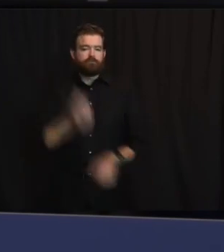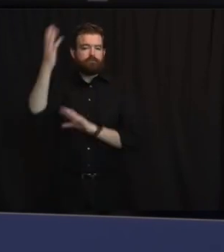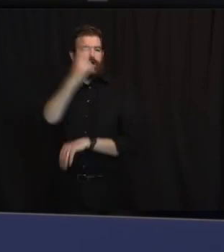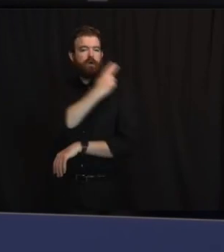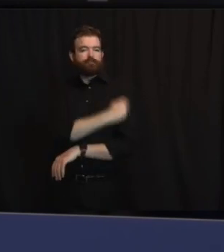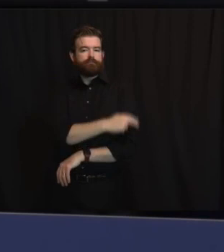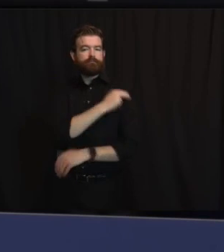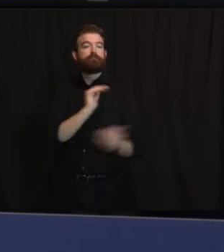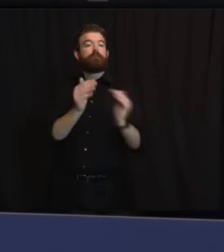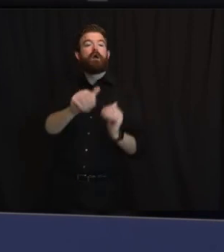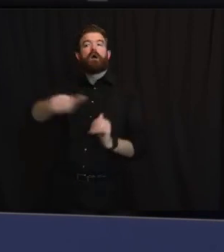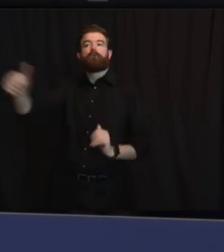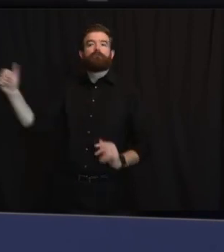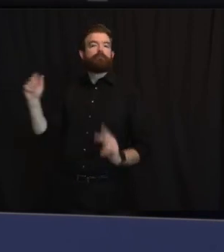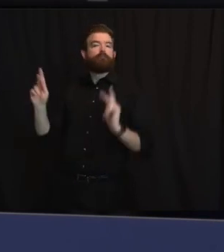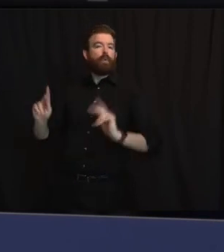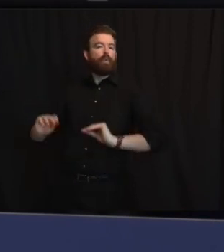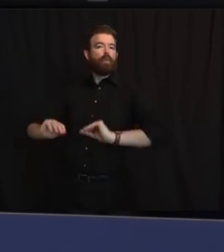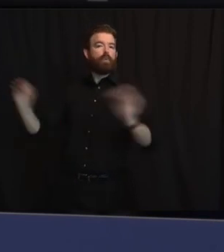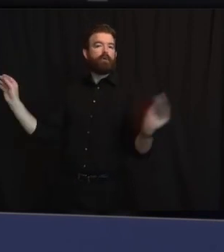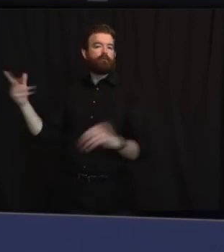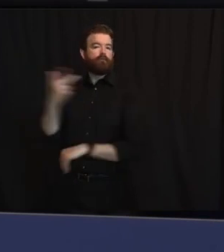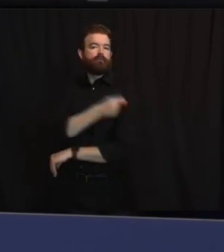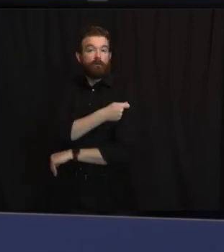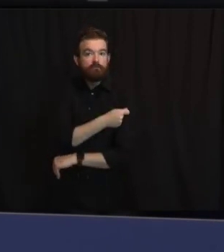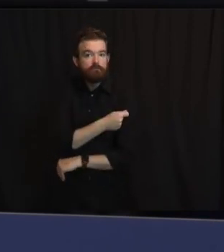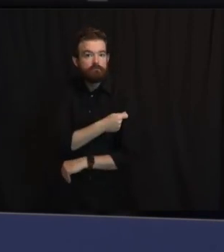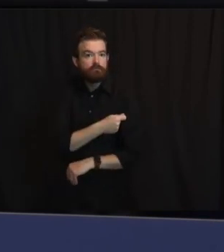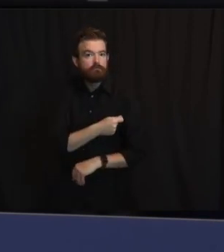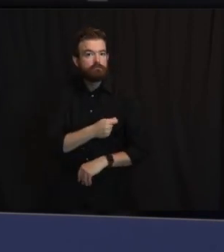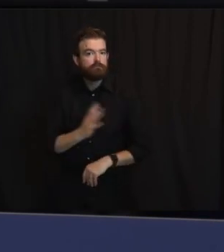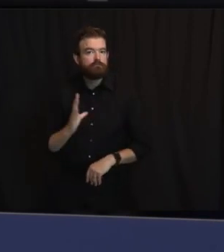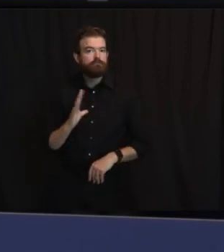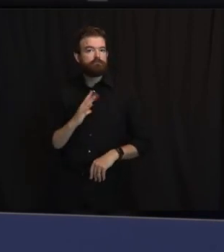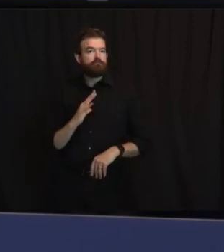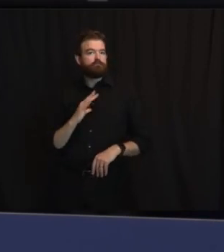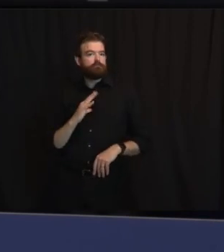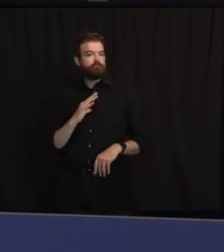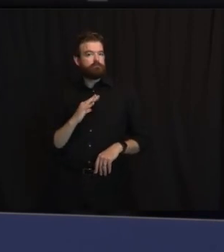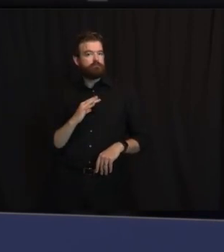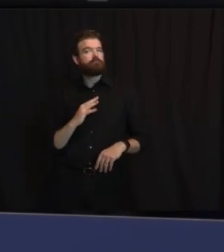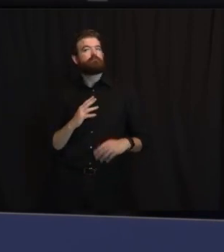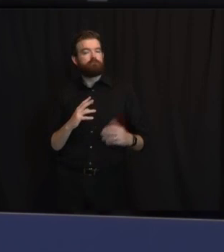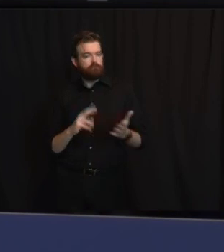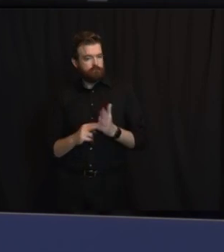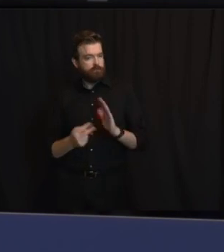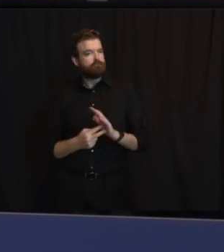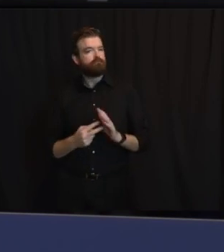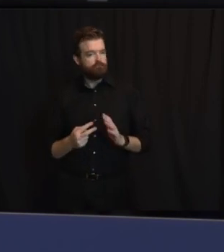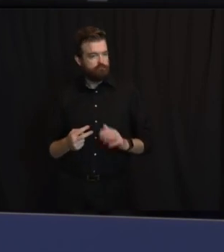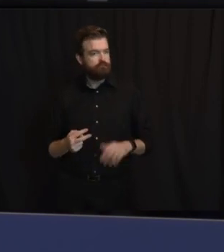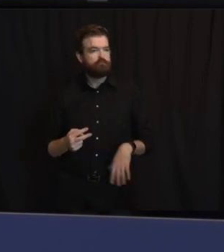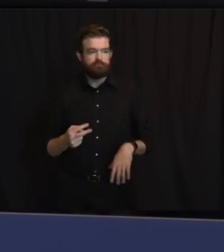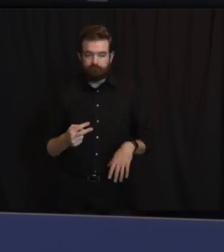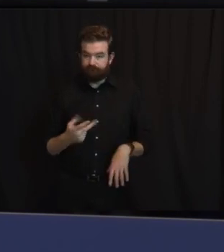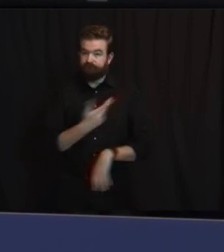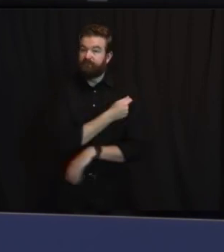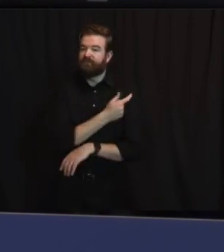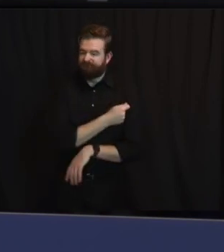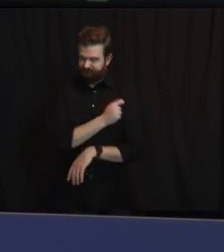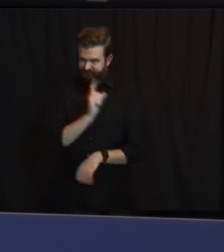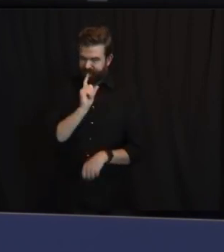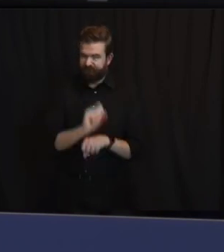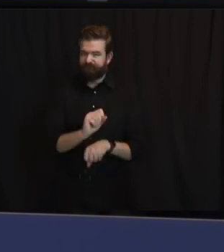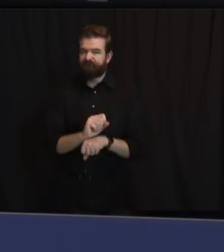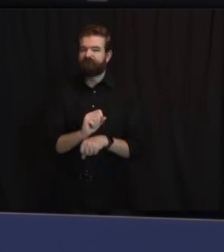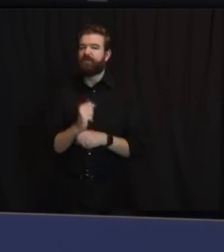vaccinated. The findings provide additional support for a recommendation for COVID-19 vaccination among people